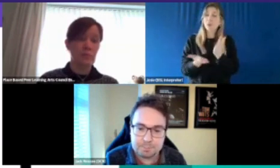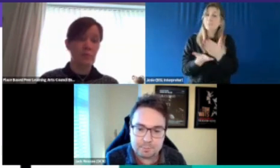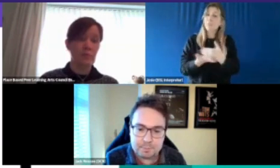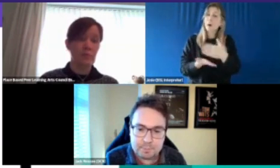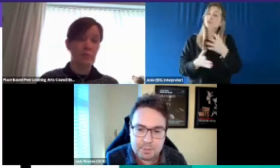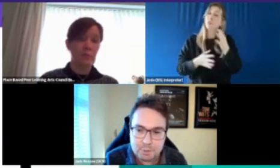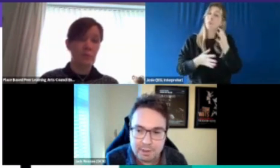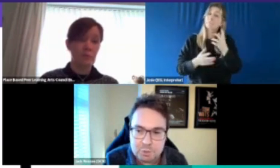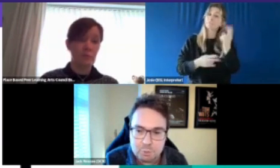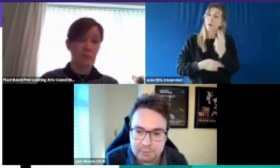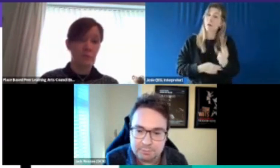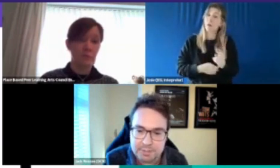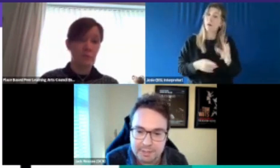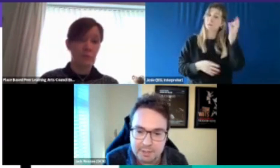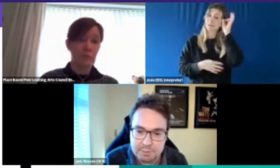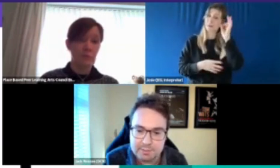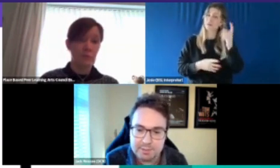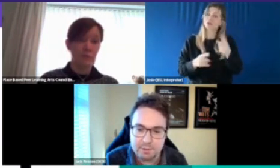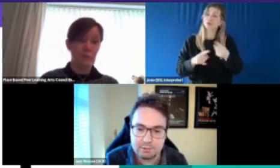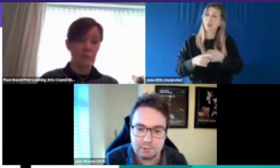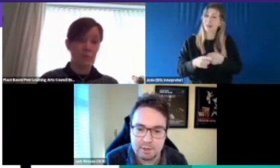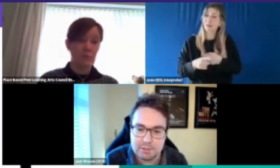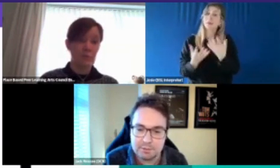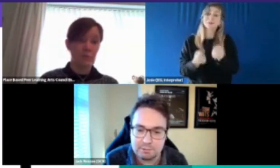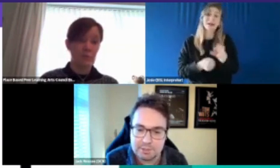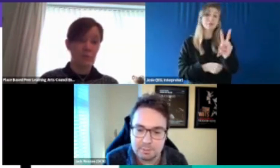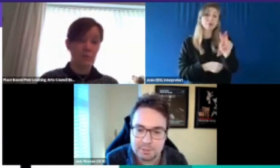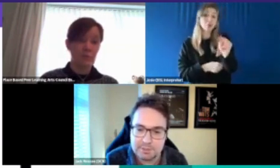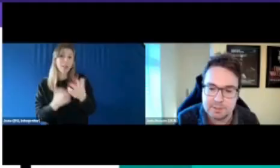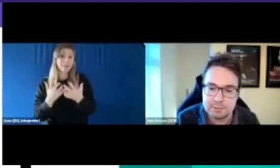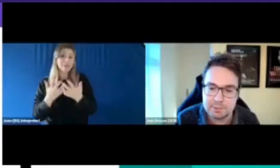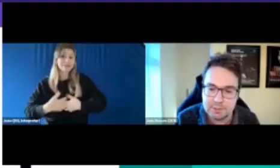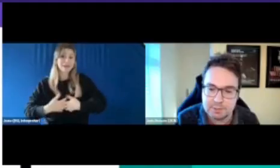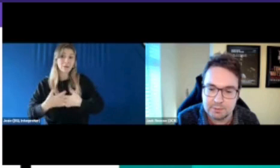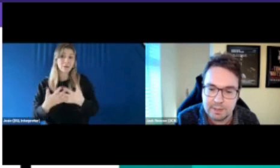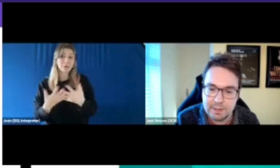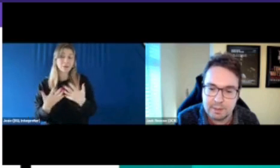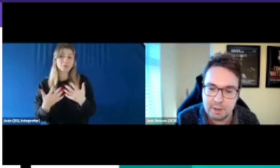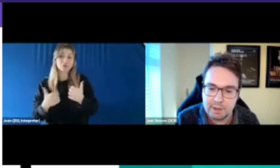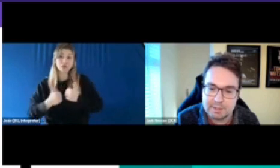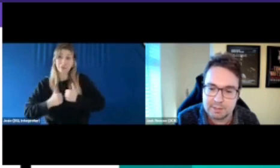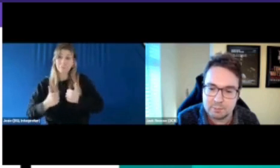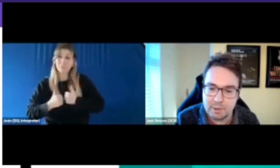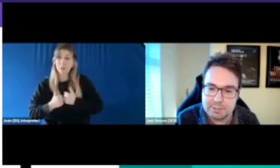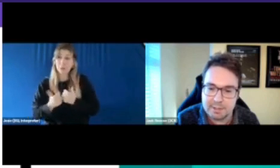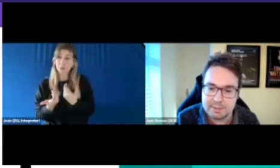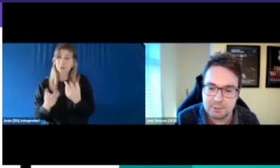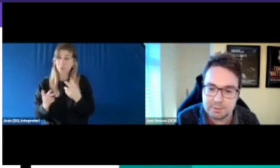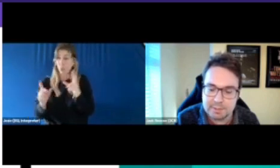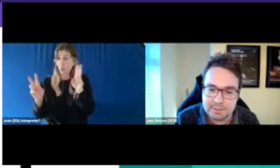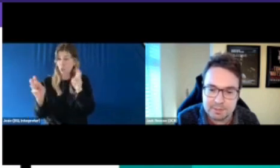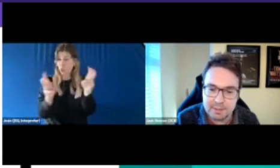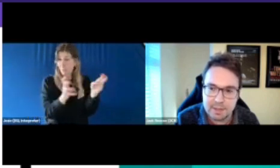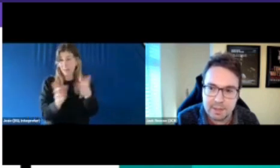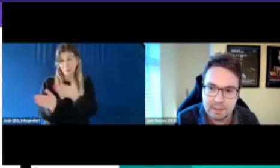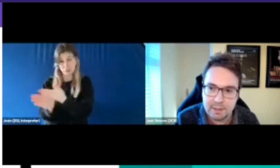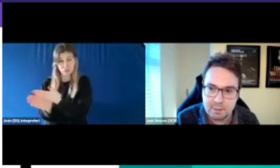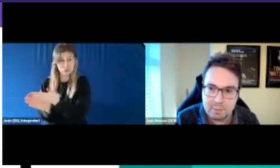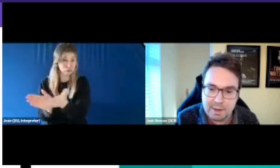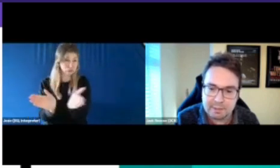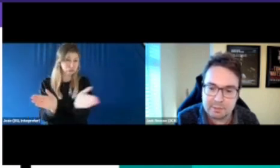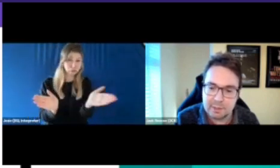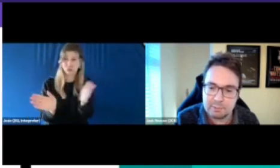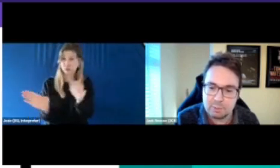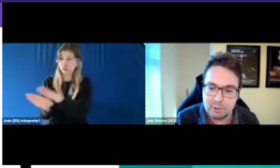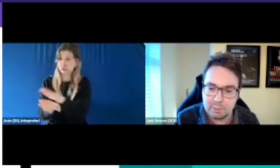sector. So we have 12 tech champions who cover a range of different topics to do with digital marketing, websites, and audiences.